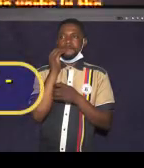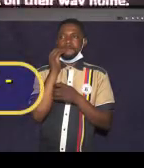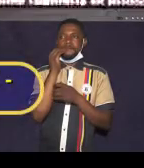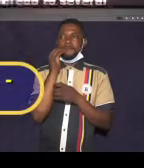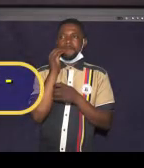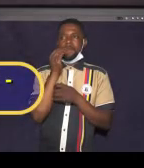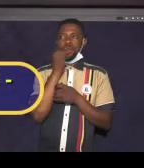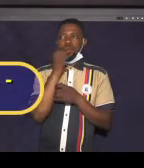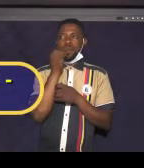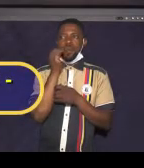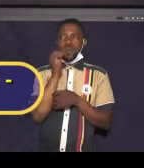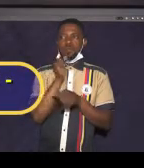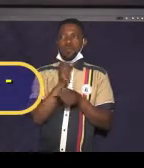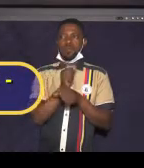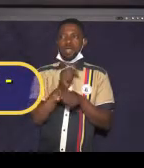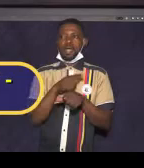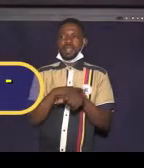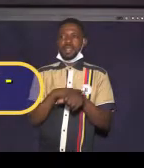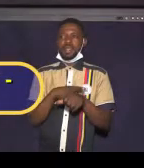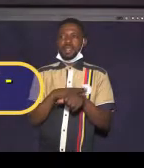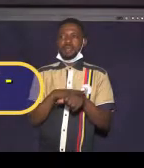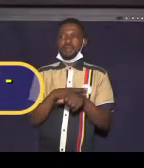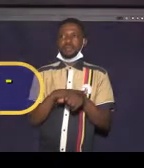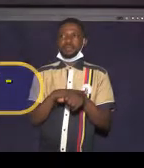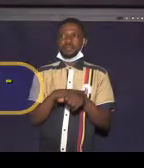Homework time.